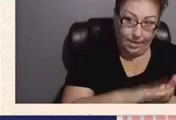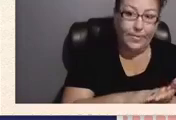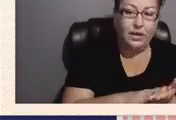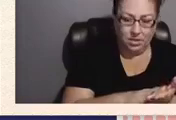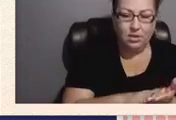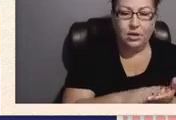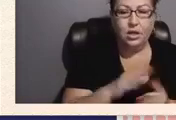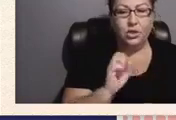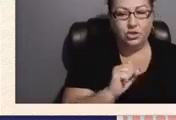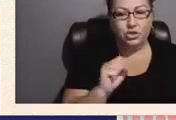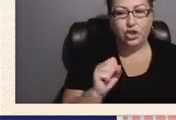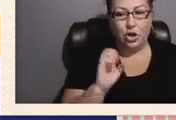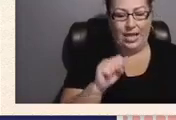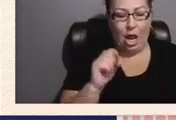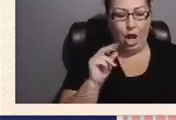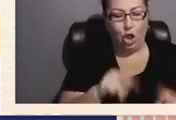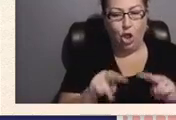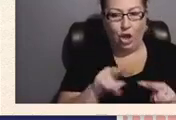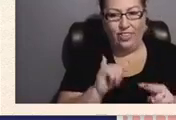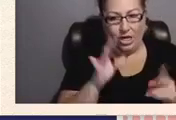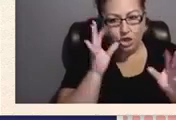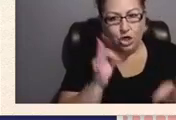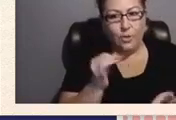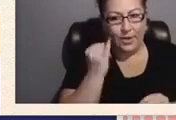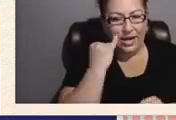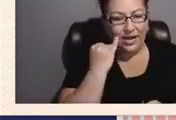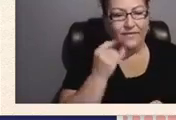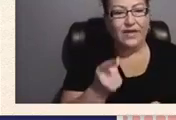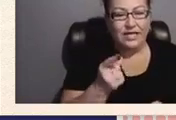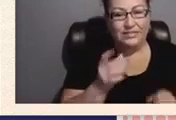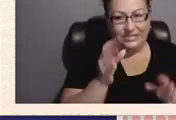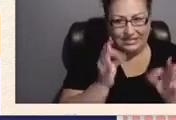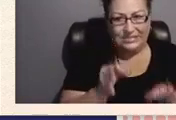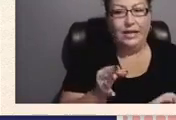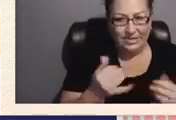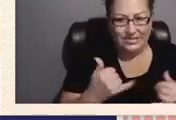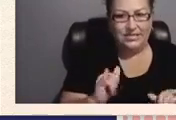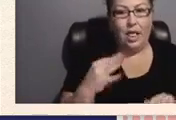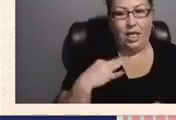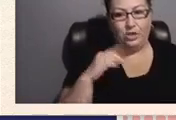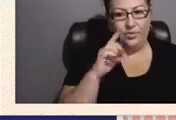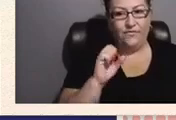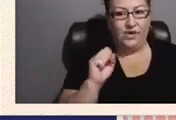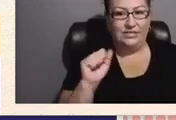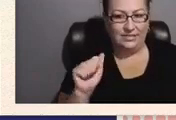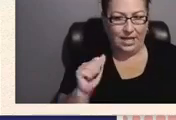Security can look at to determine whether or not David is still eligible for SSA benefits.